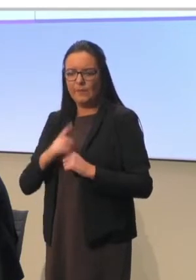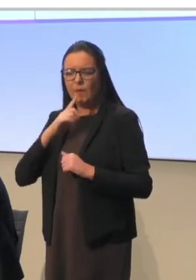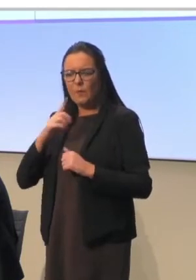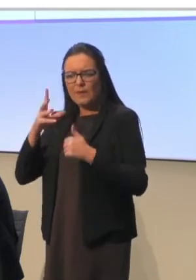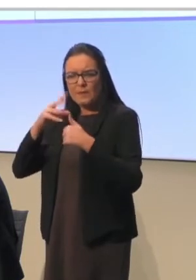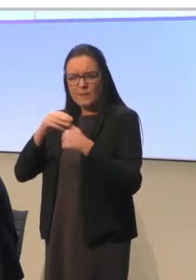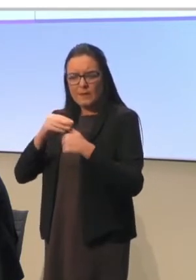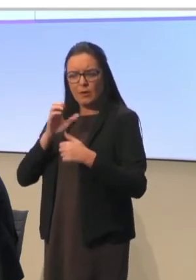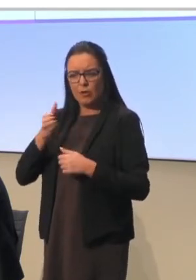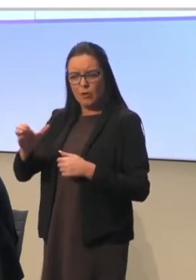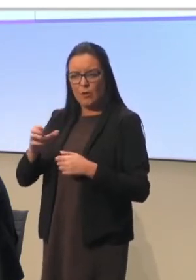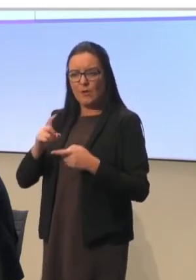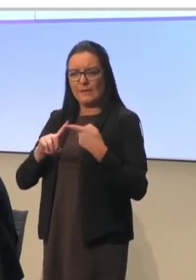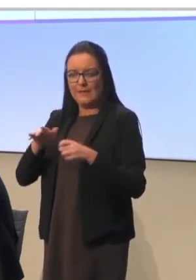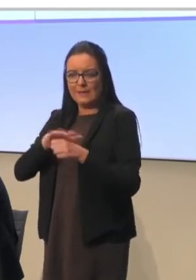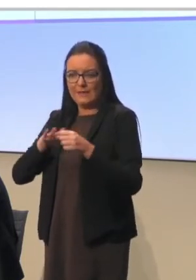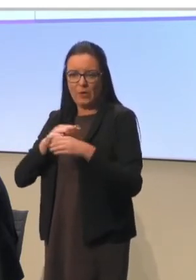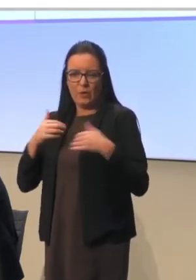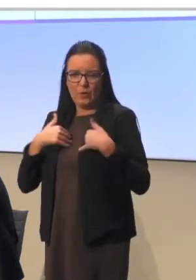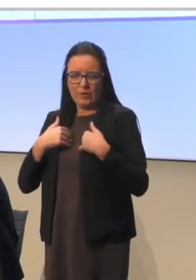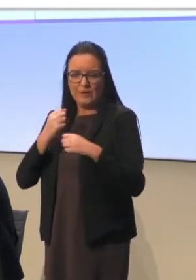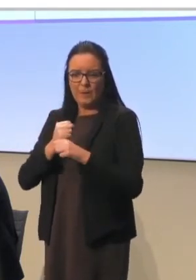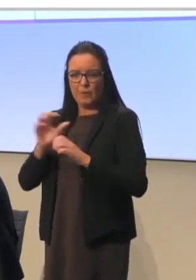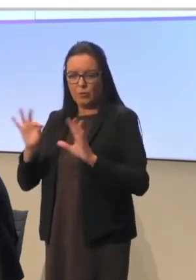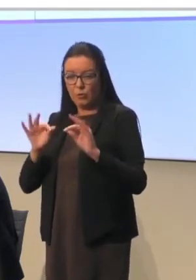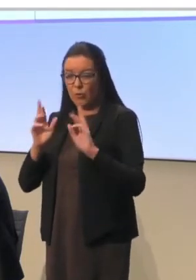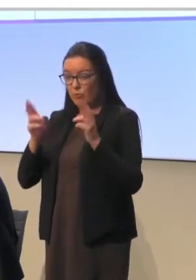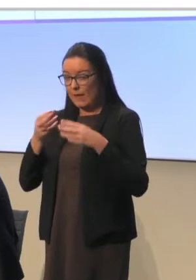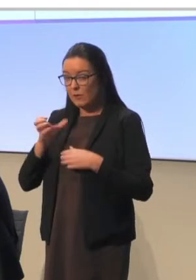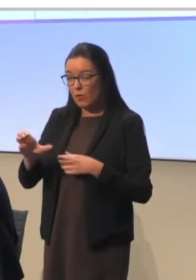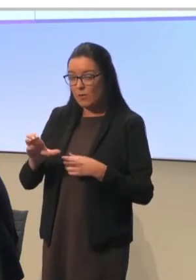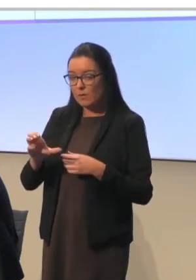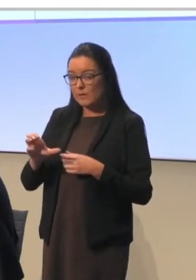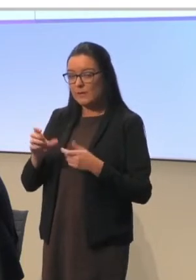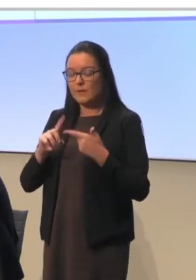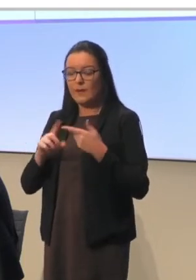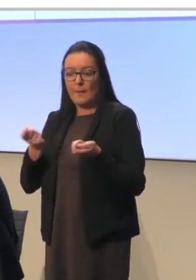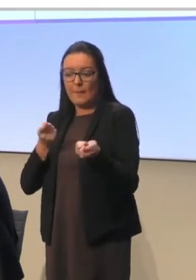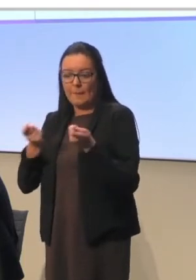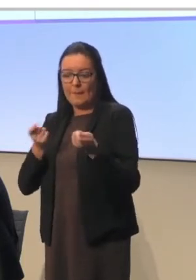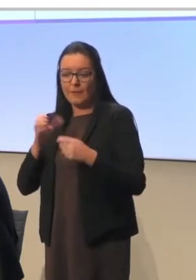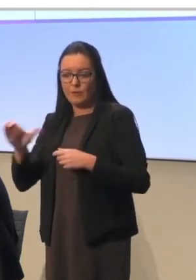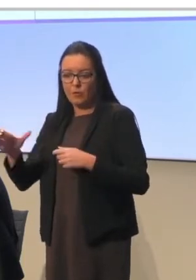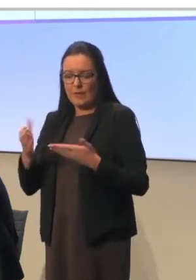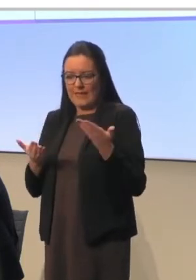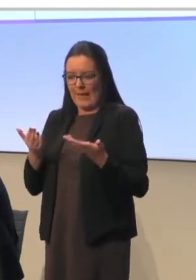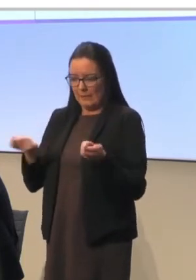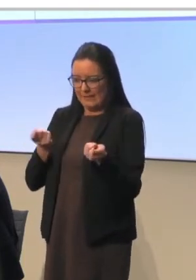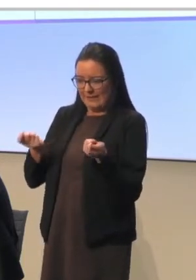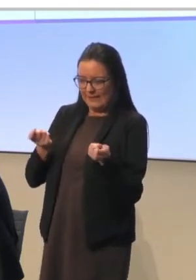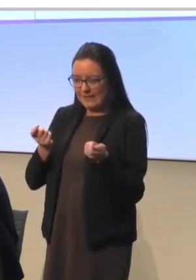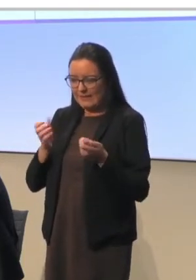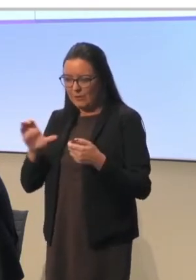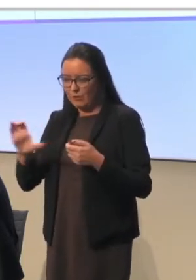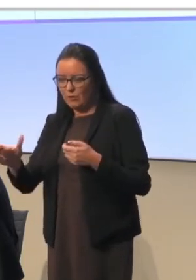or setting, there was worry about getting into the course, about choosing the right course, about managing the course once they were in it. There